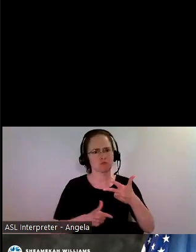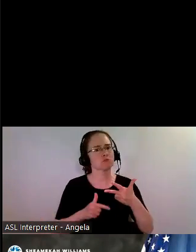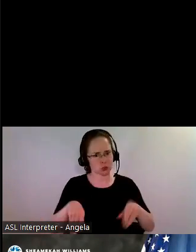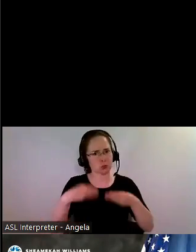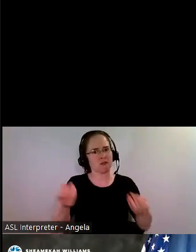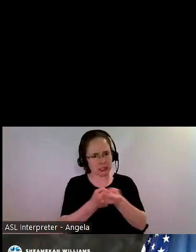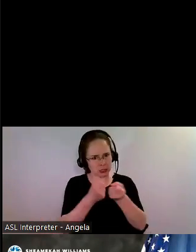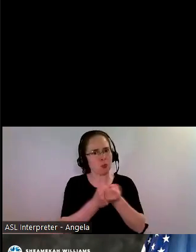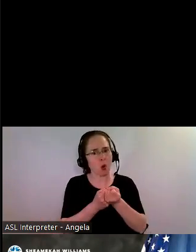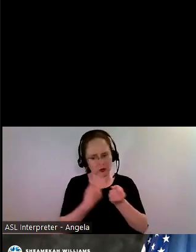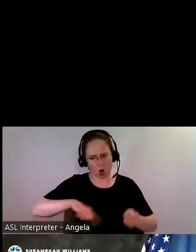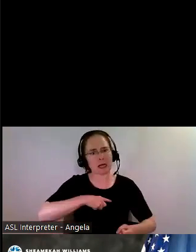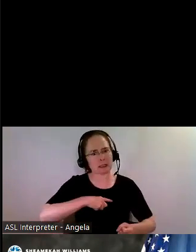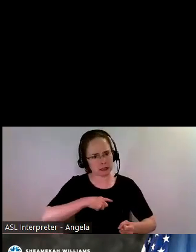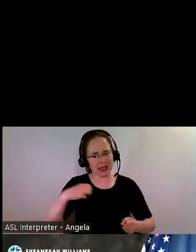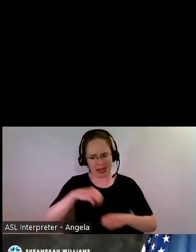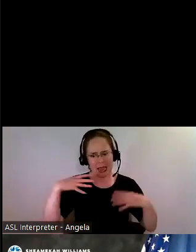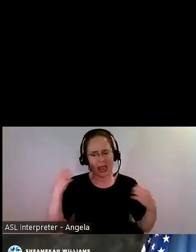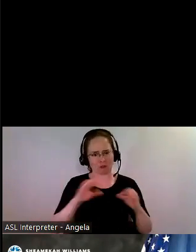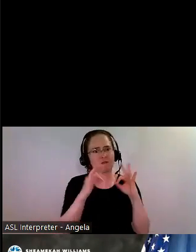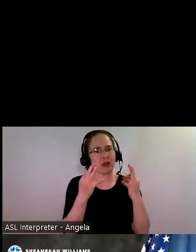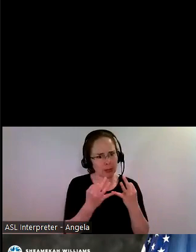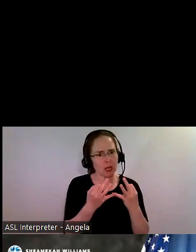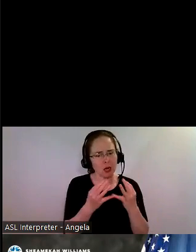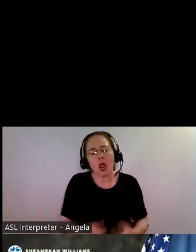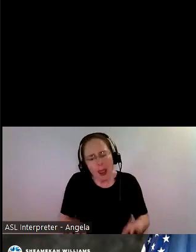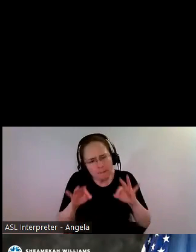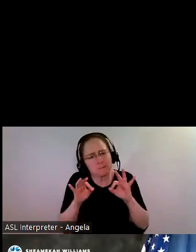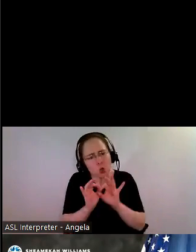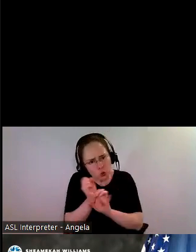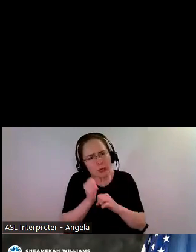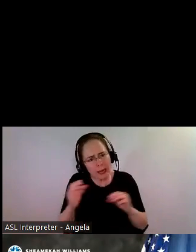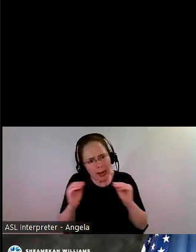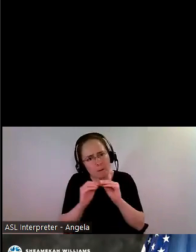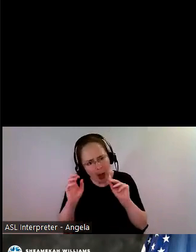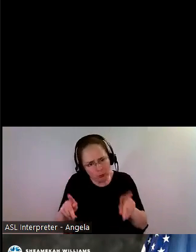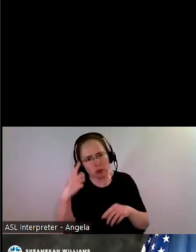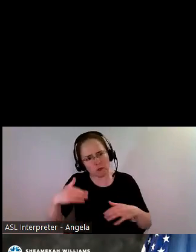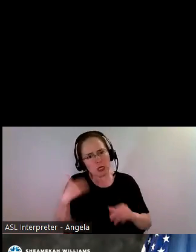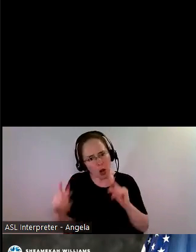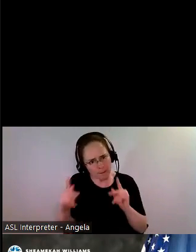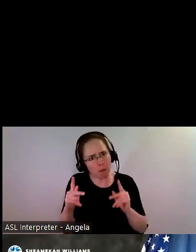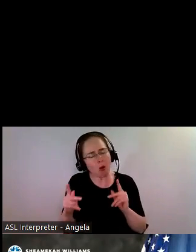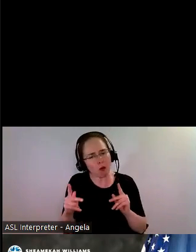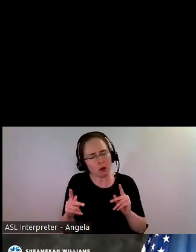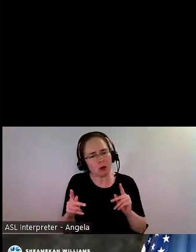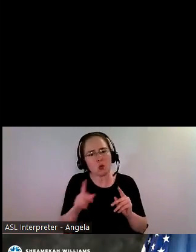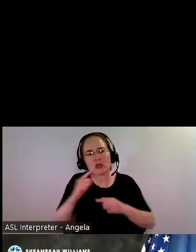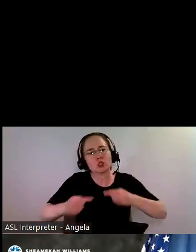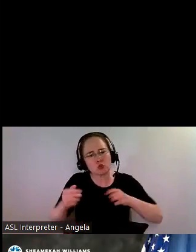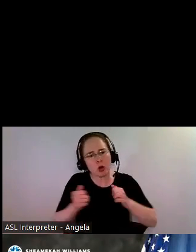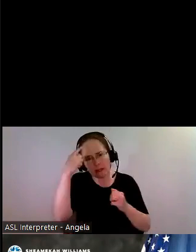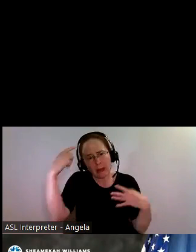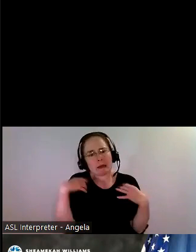provide support to us in a healthy family network. And so it's important to create those opportunities for young people that are really struggling with mental